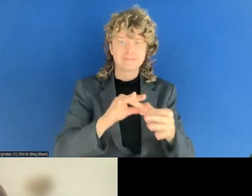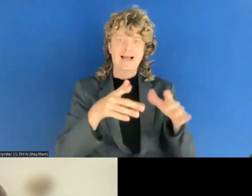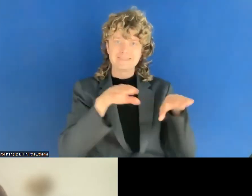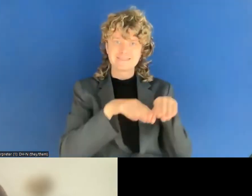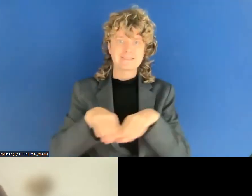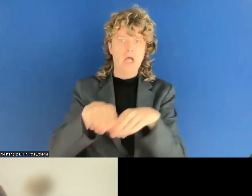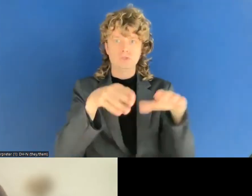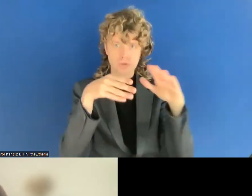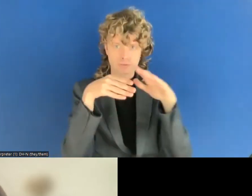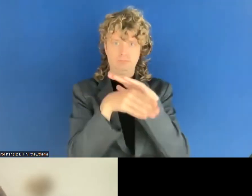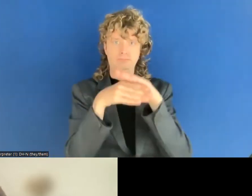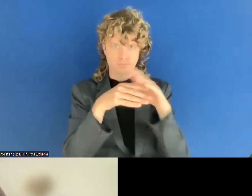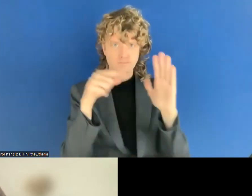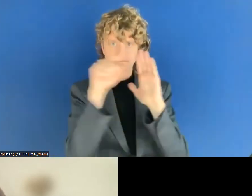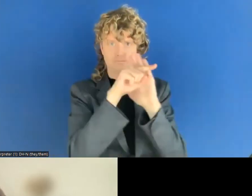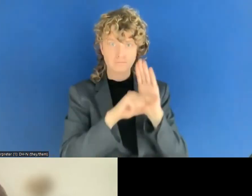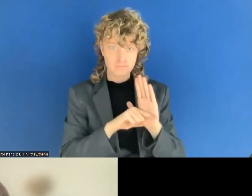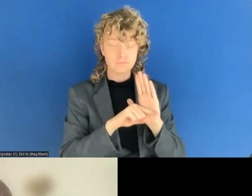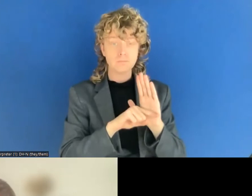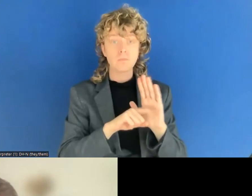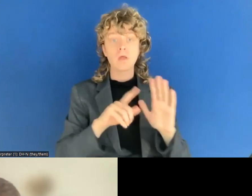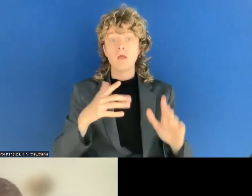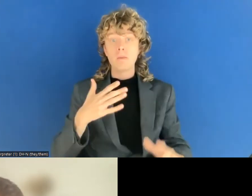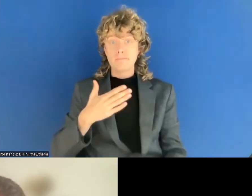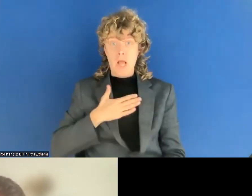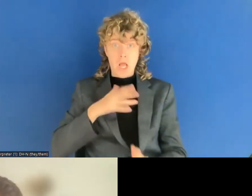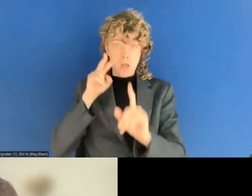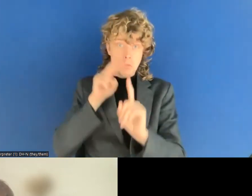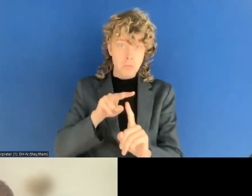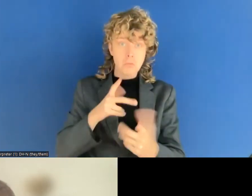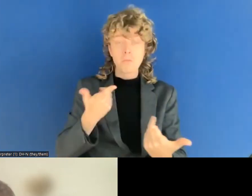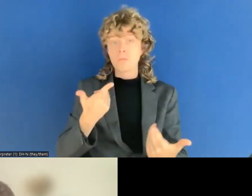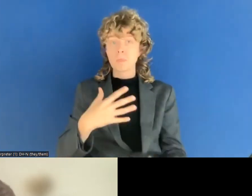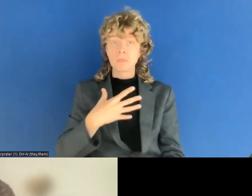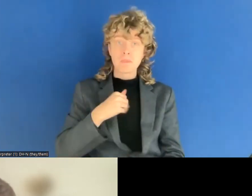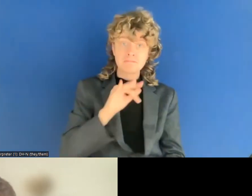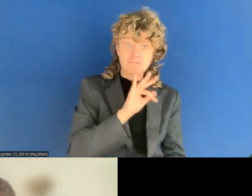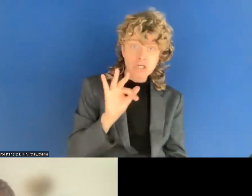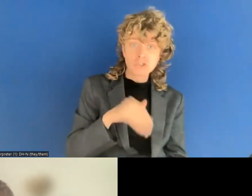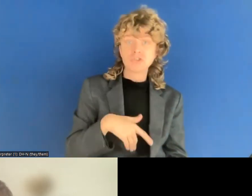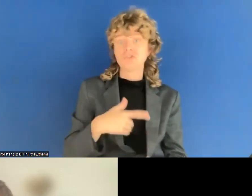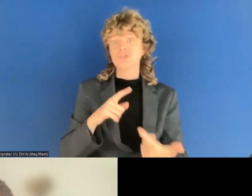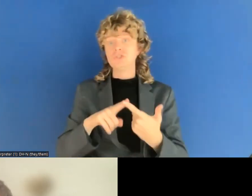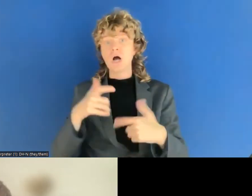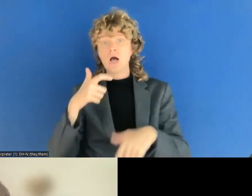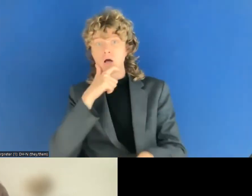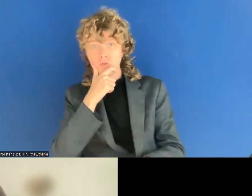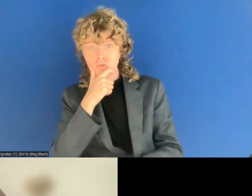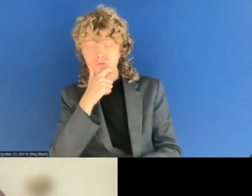that for me, in French or in English, a lot of resources that are